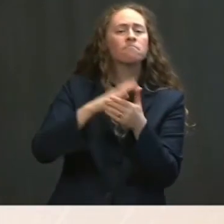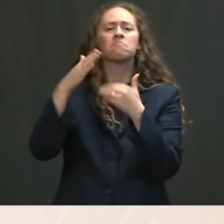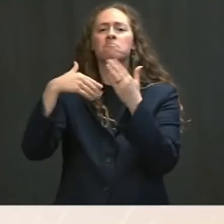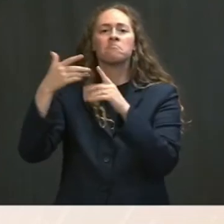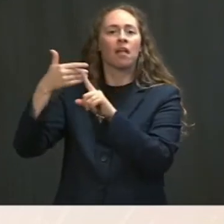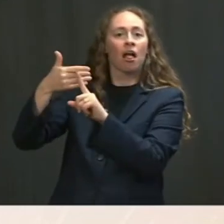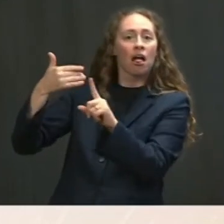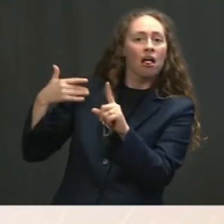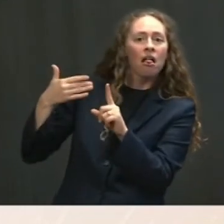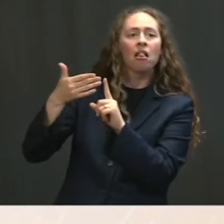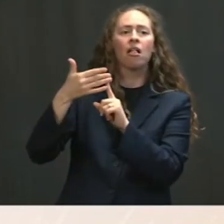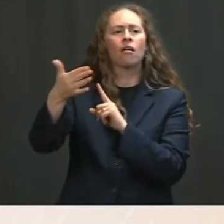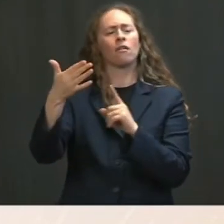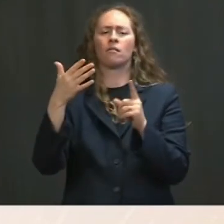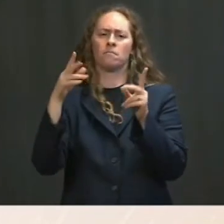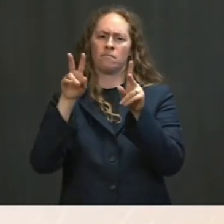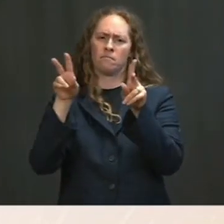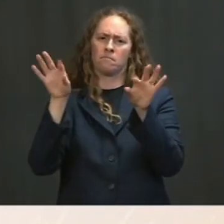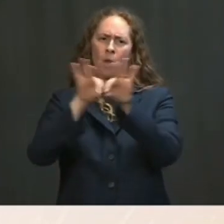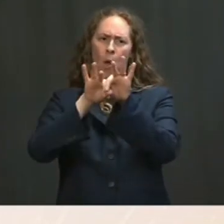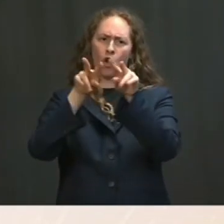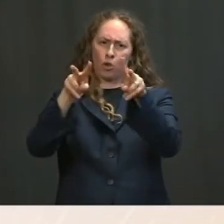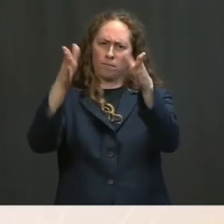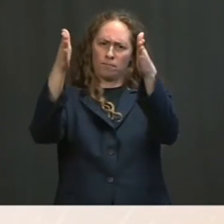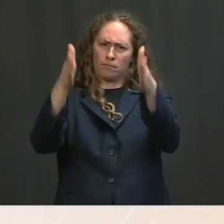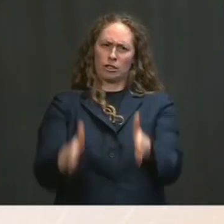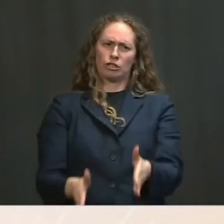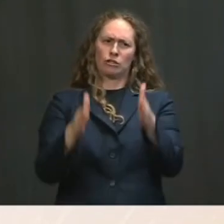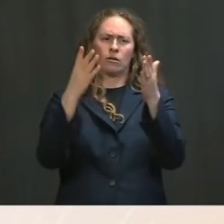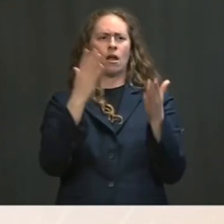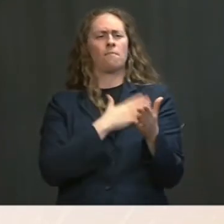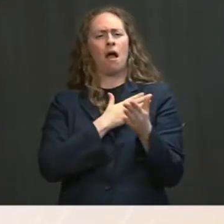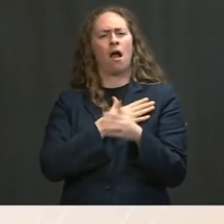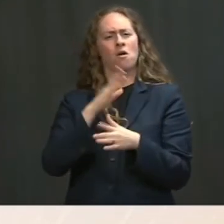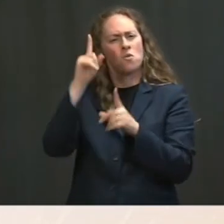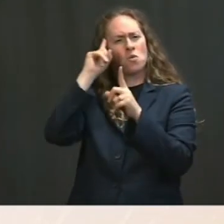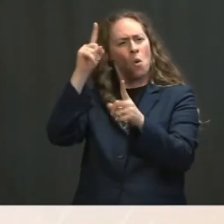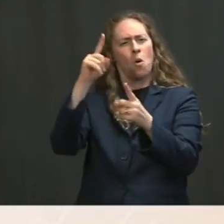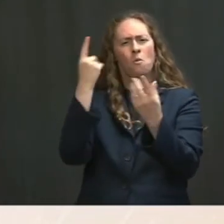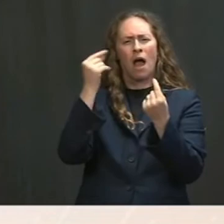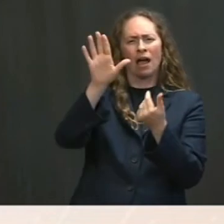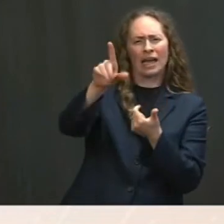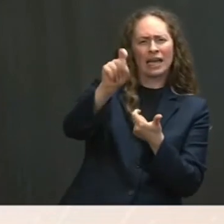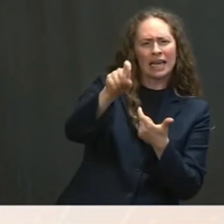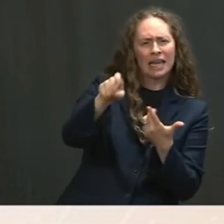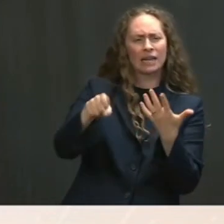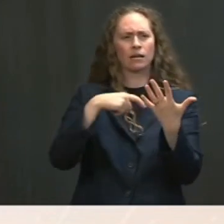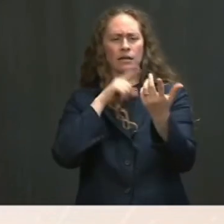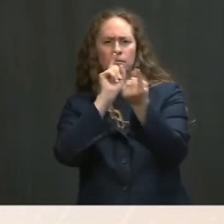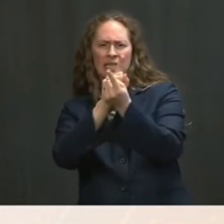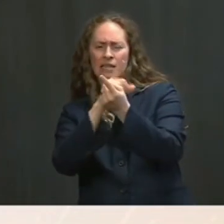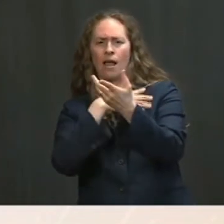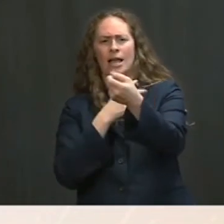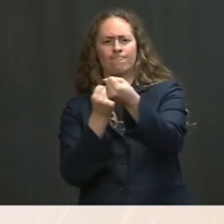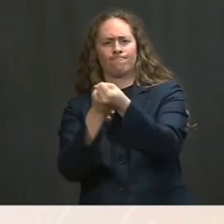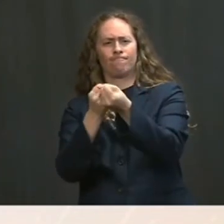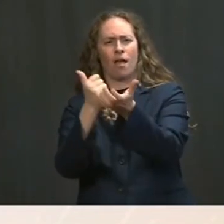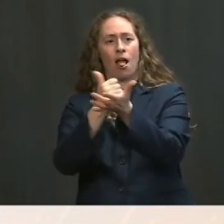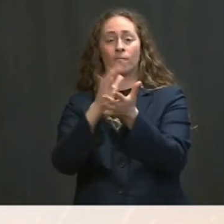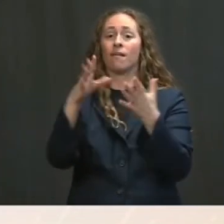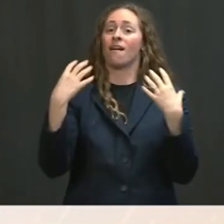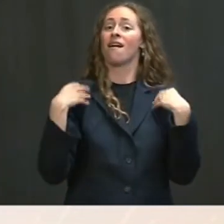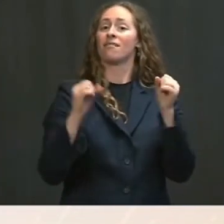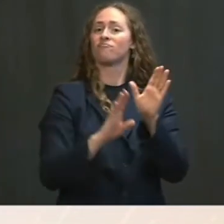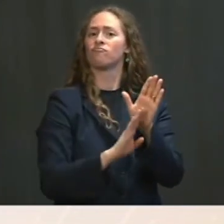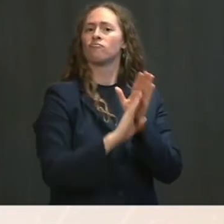an individual, and my goal was to understand what their needs and desires were, what their values were, and then to help them improve their health. We have to take a